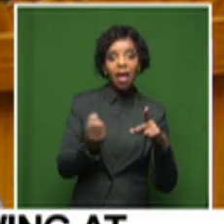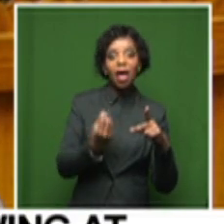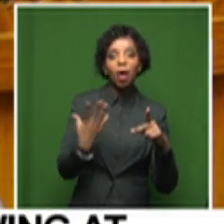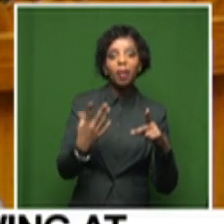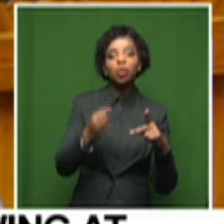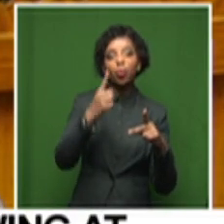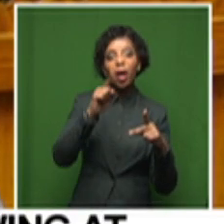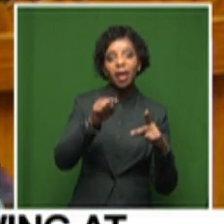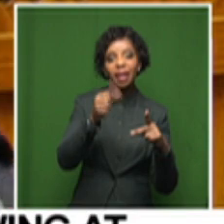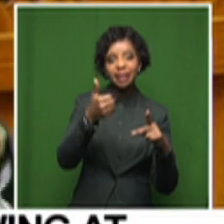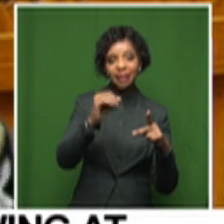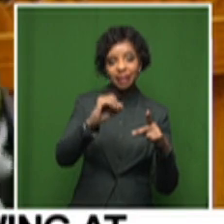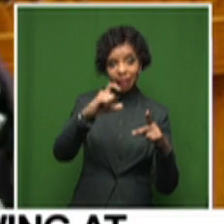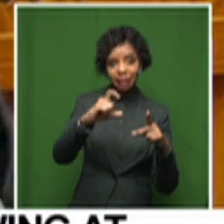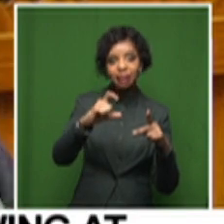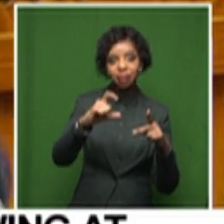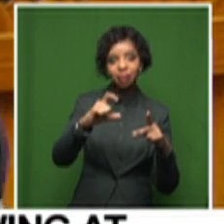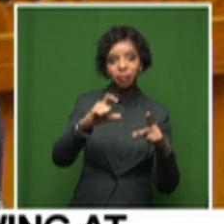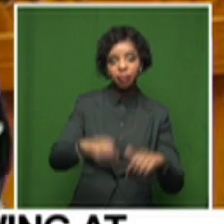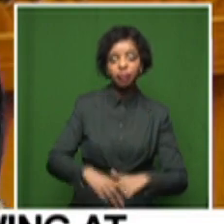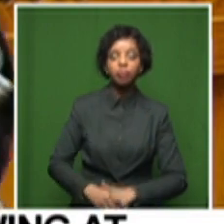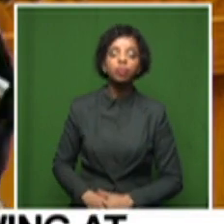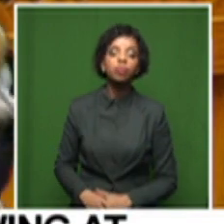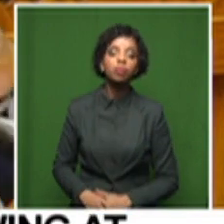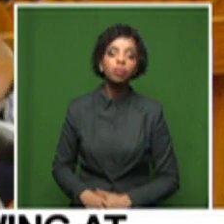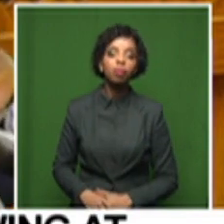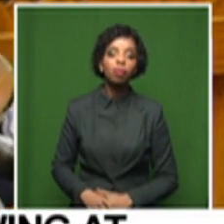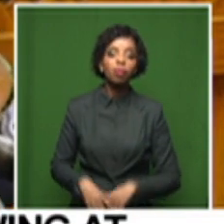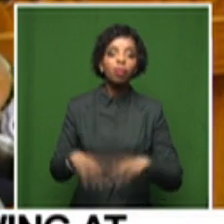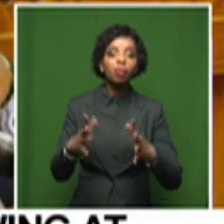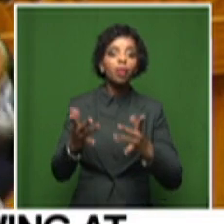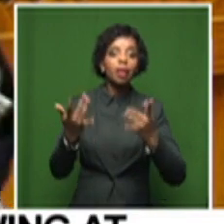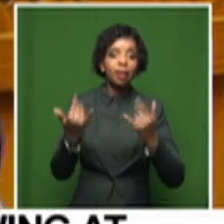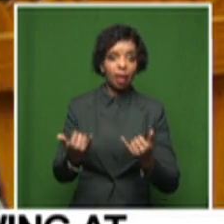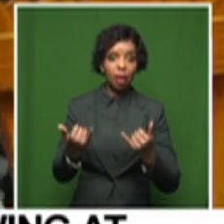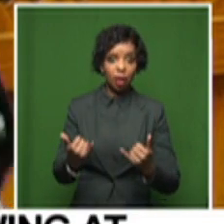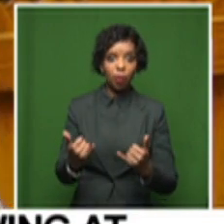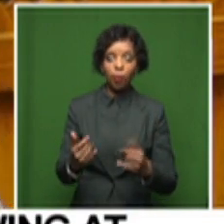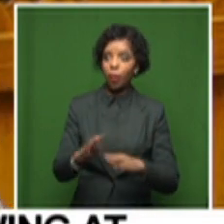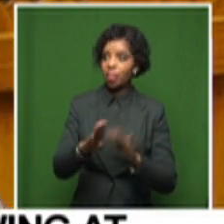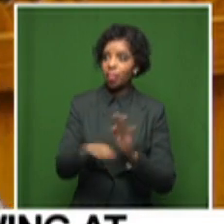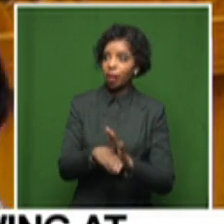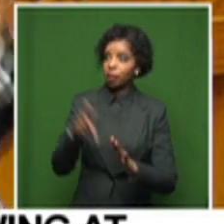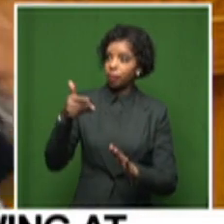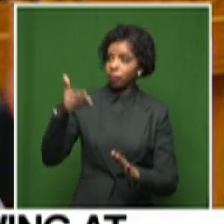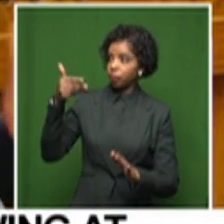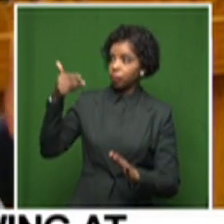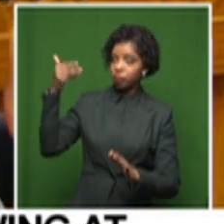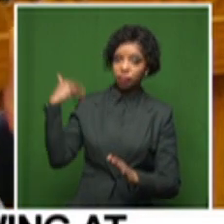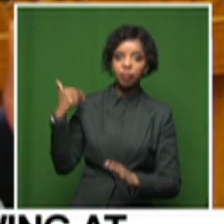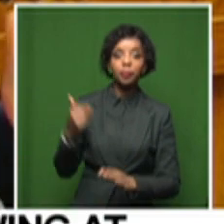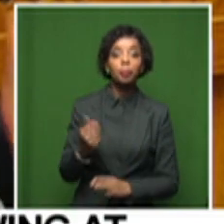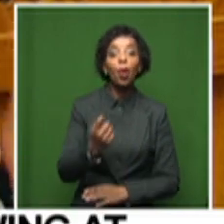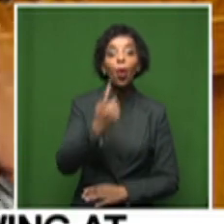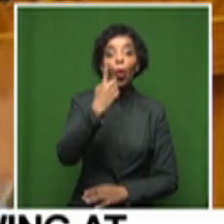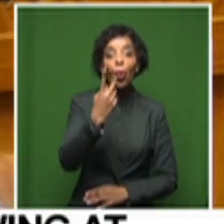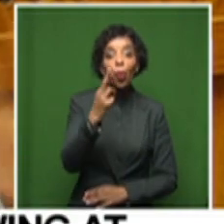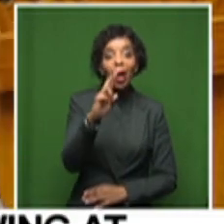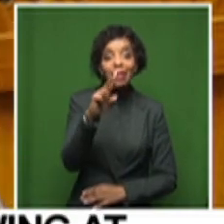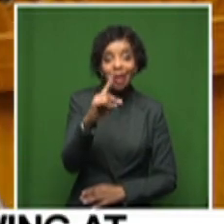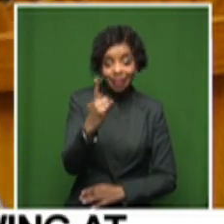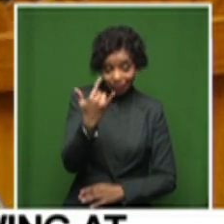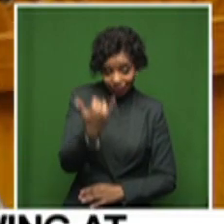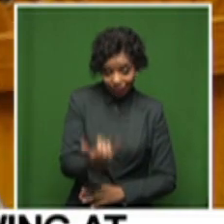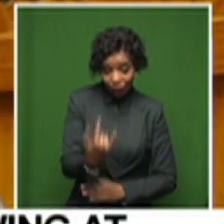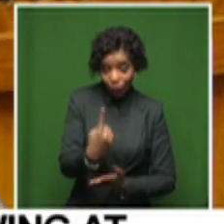2009. Now, however, at such elevated real interest rates, every additional rand gets